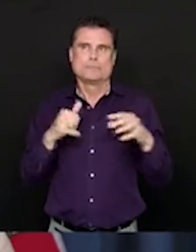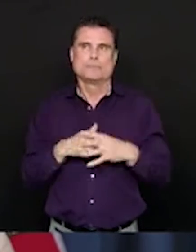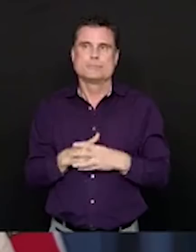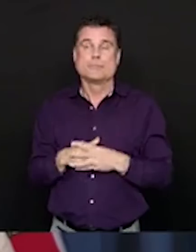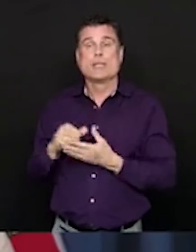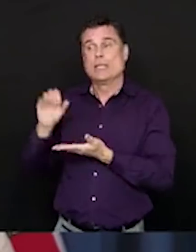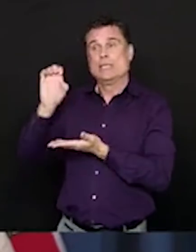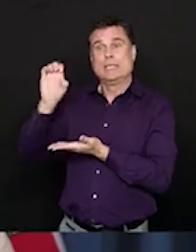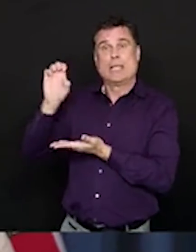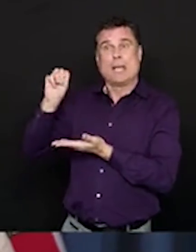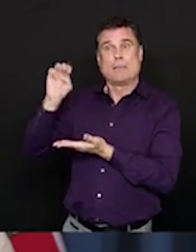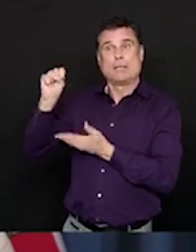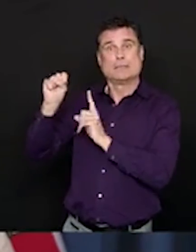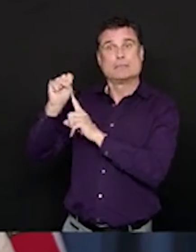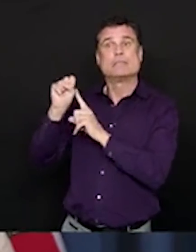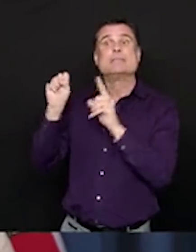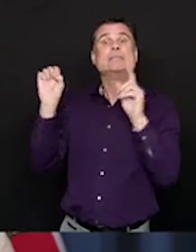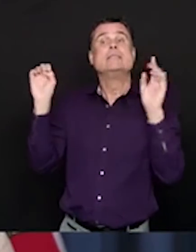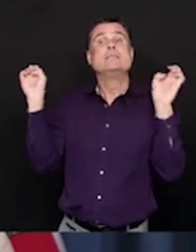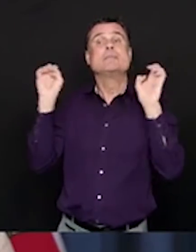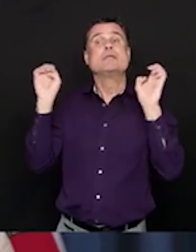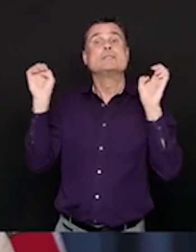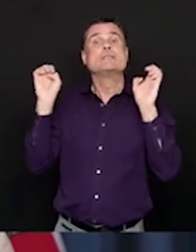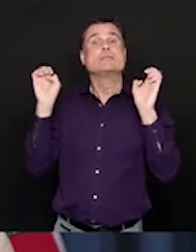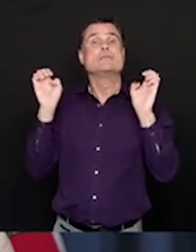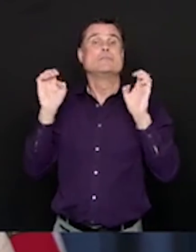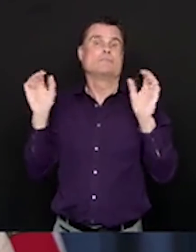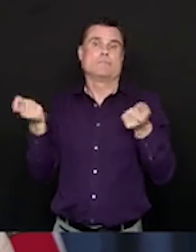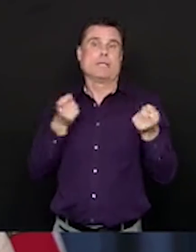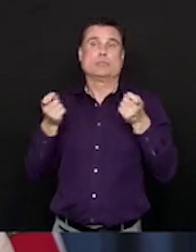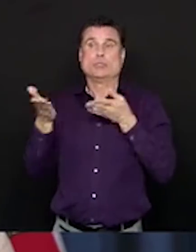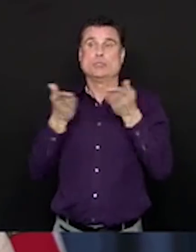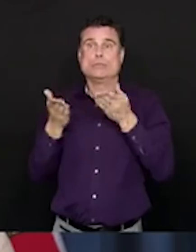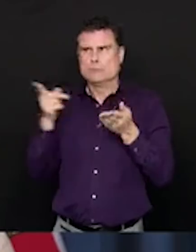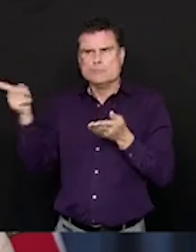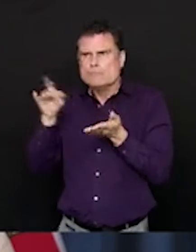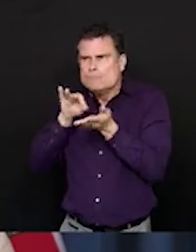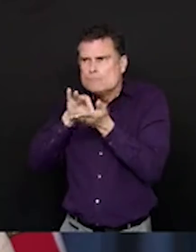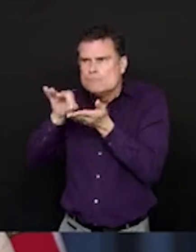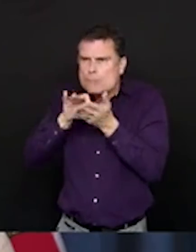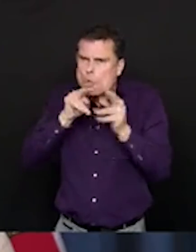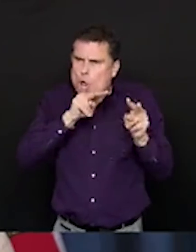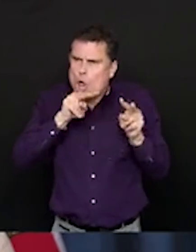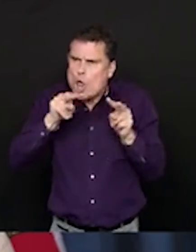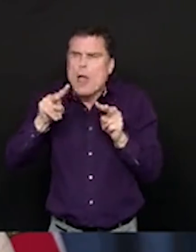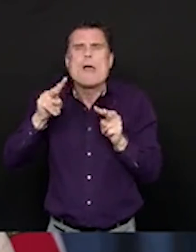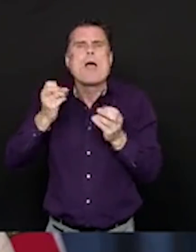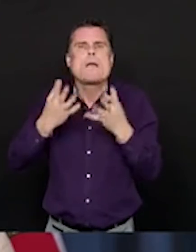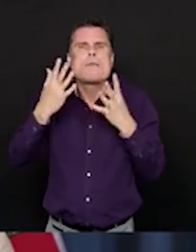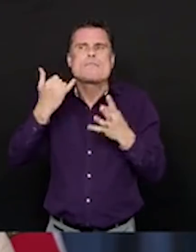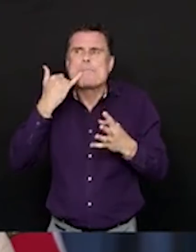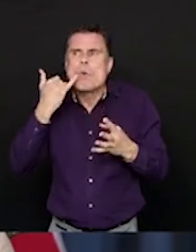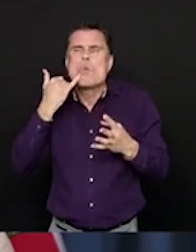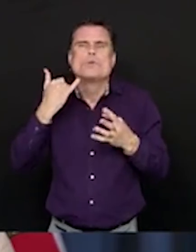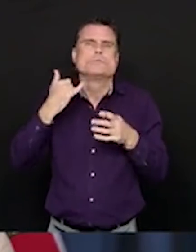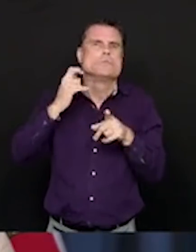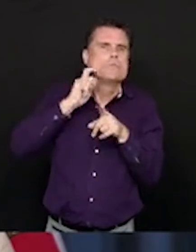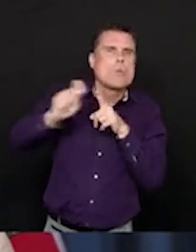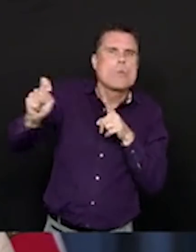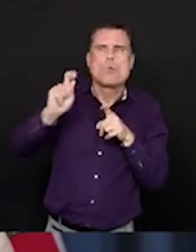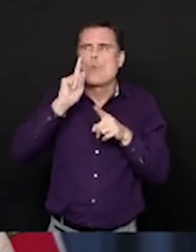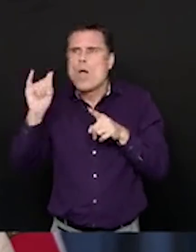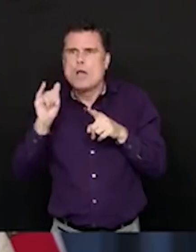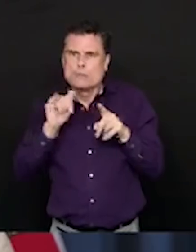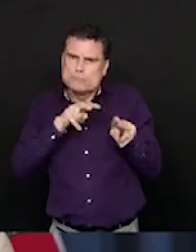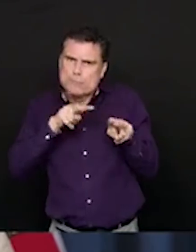we do have adequate people who are able to respond in a timely way to those calls. And this is something that is not, I mean, there